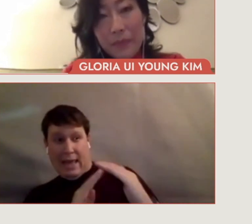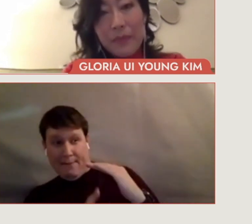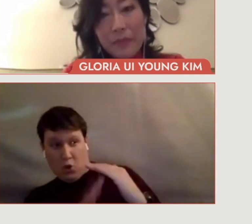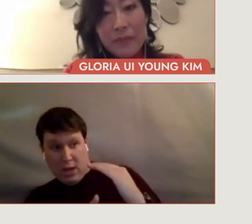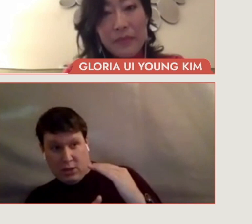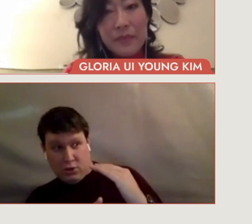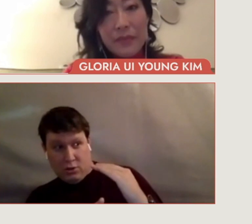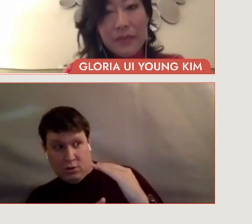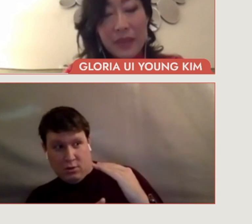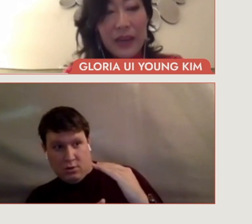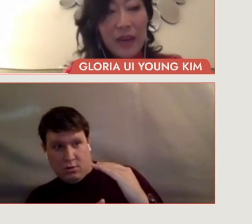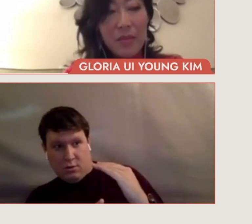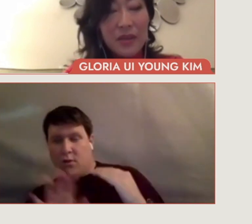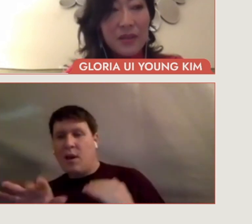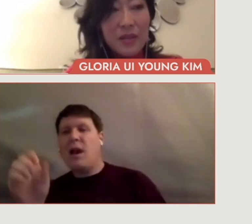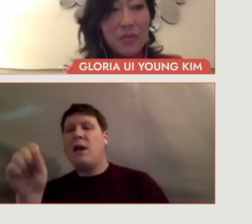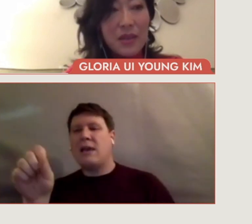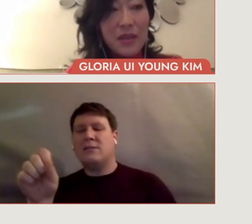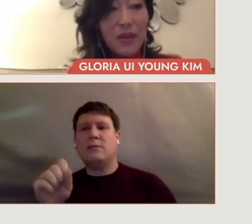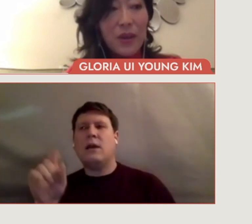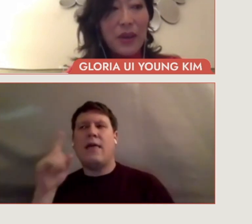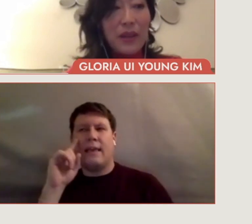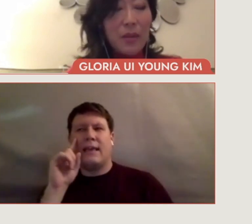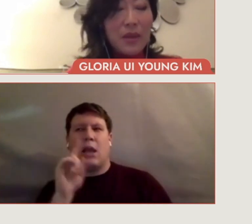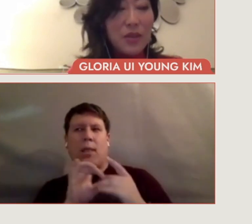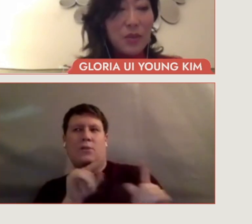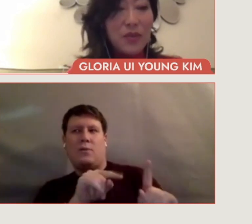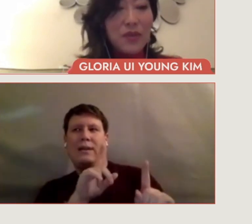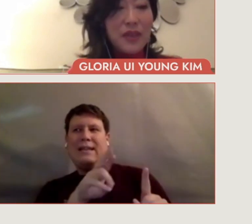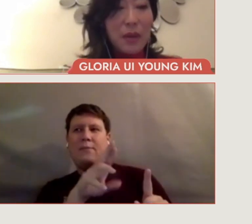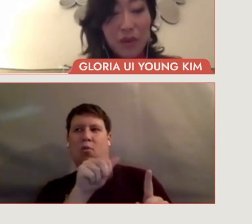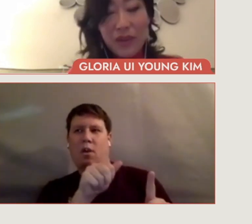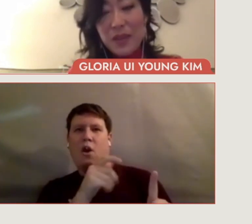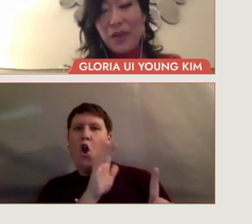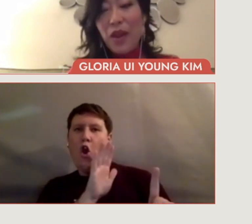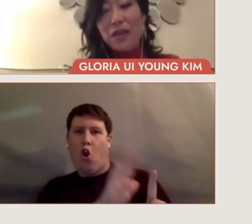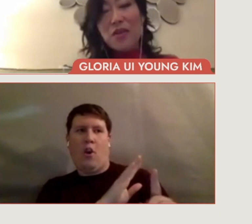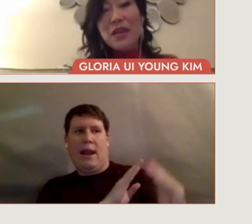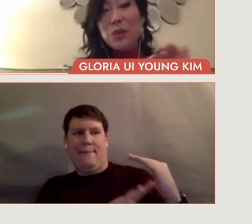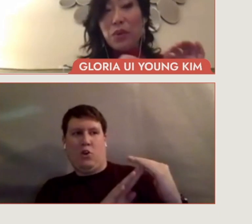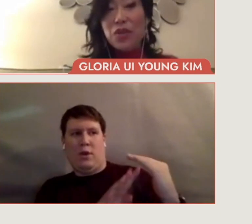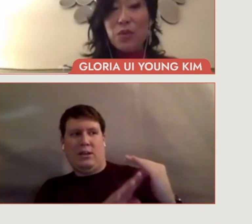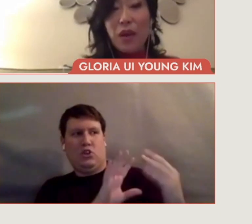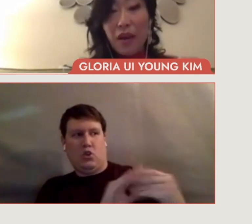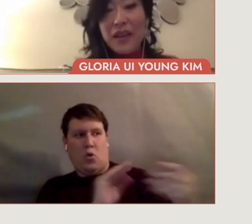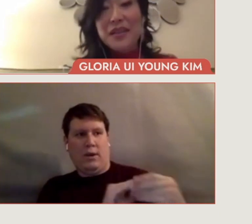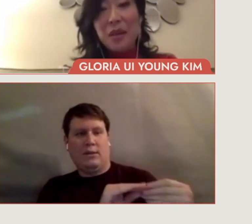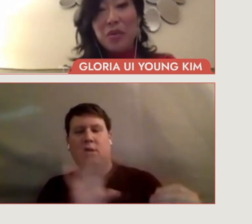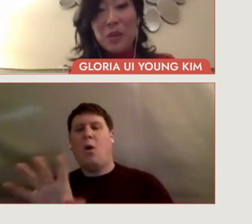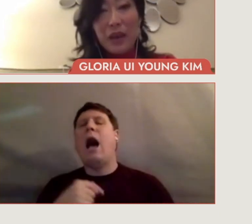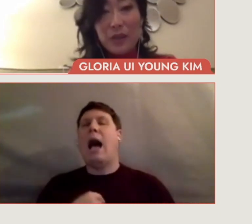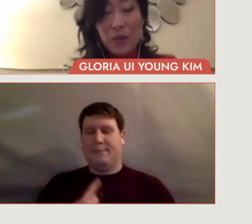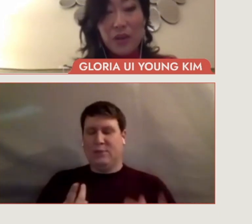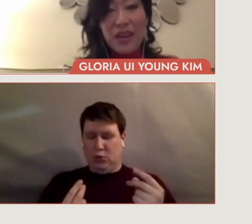Deborah's backstory, I guess. yeah, I mean, to me, okay, well, I mean, in terms of Deborah's, okay, I'll tell you the inspiration behind